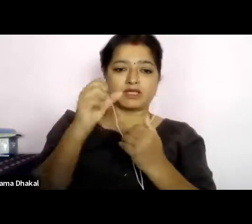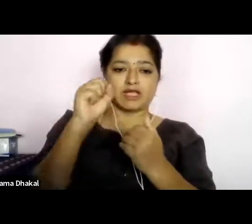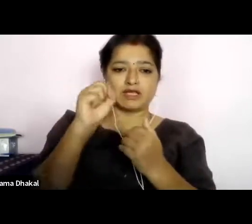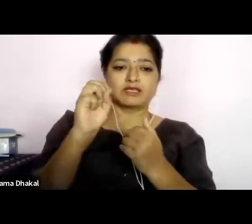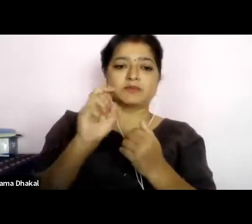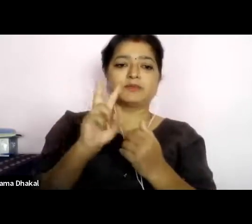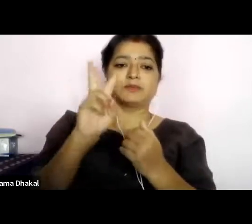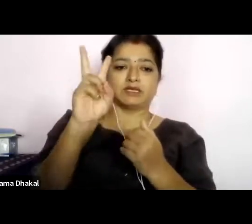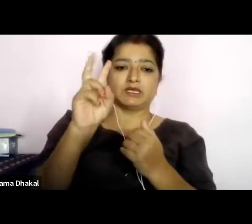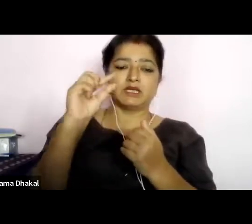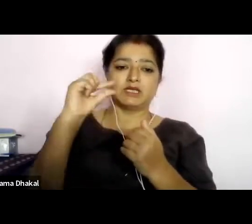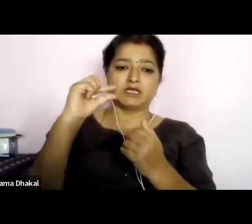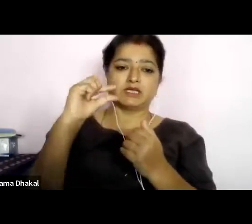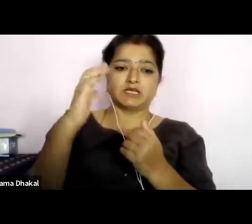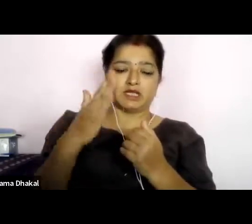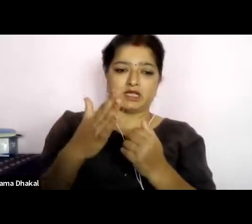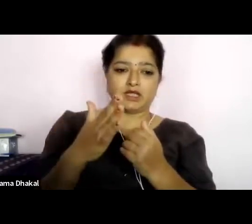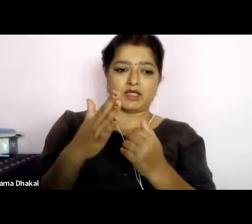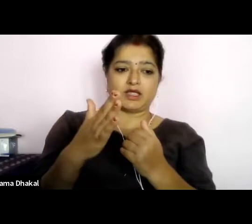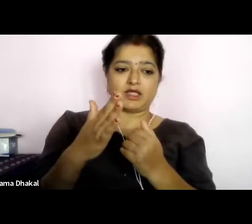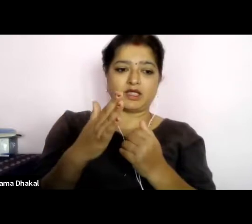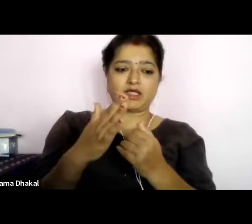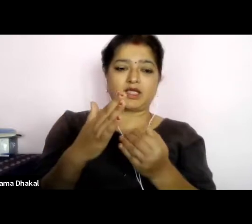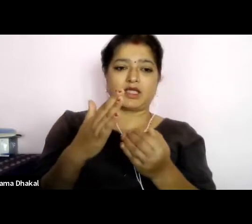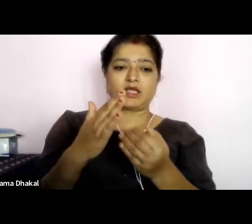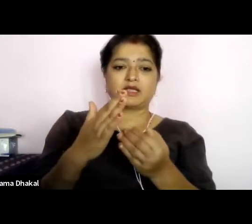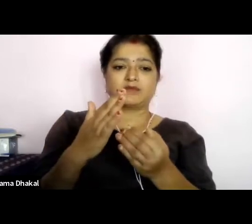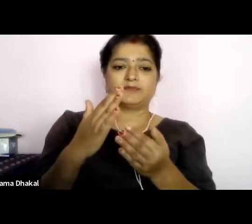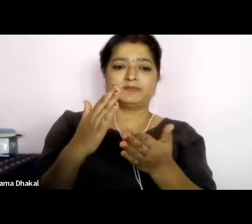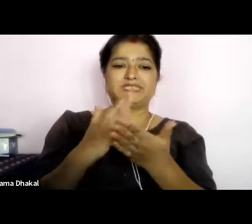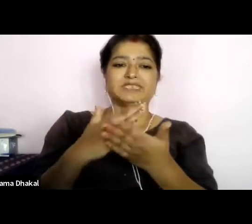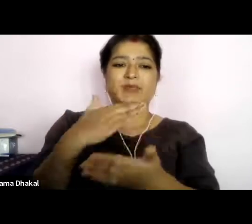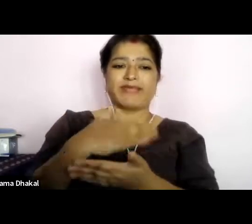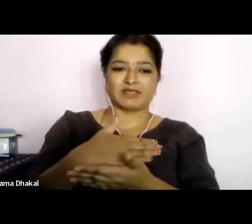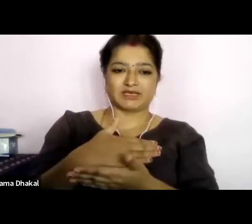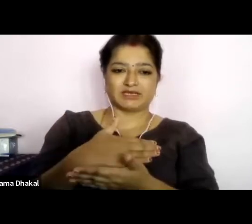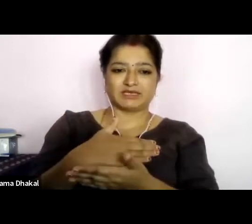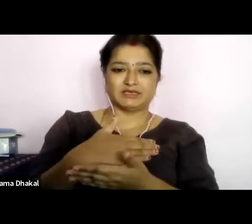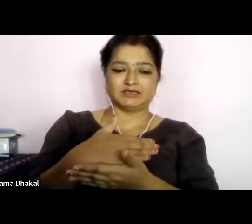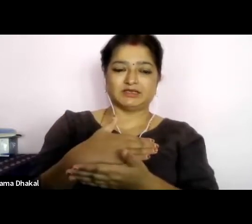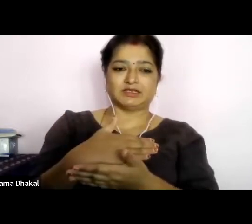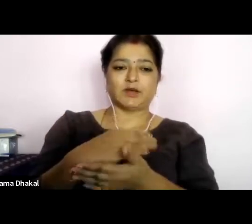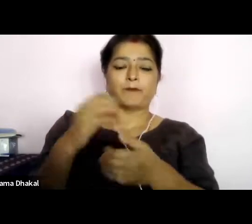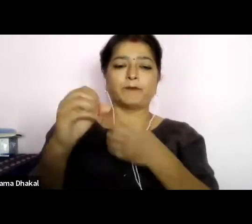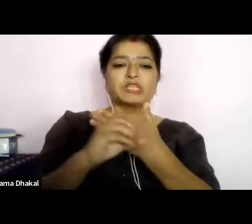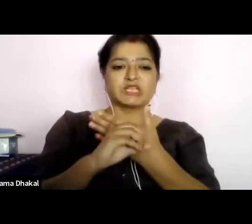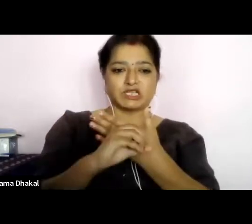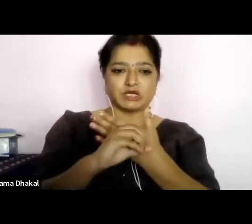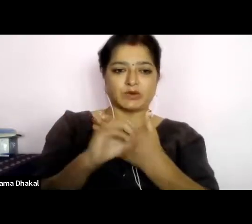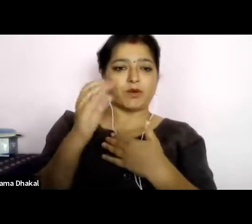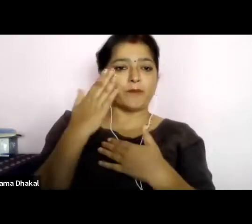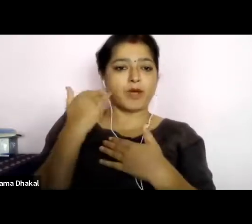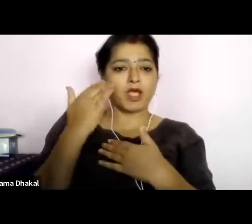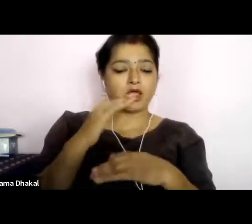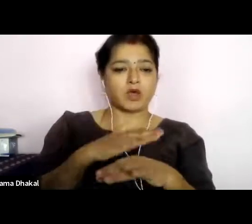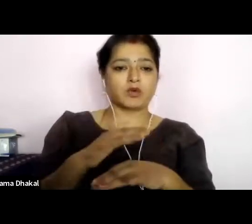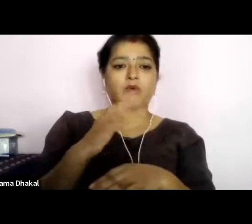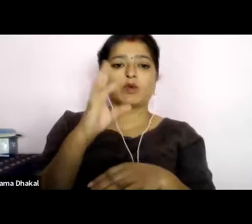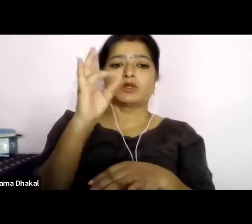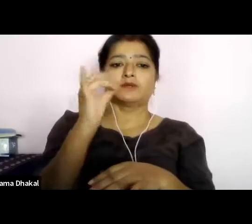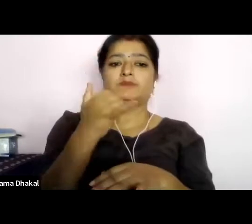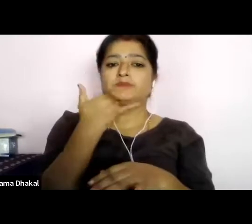underserved women, including those in the LGBTQ community, as well as children. And in addition to